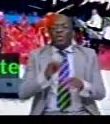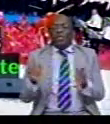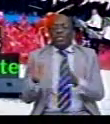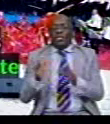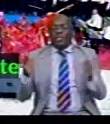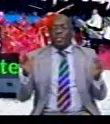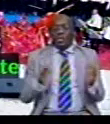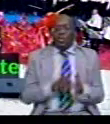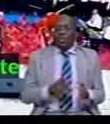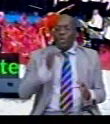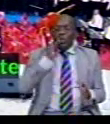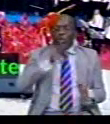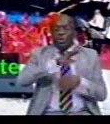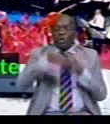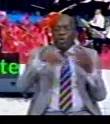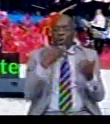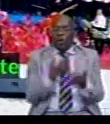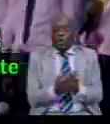Touching Jesus.